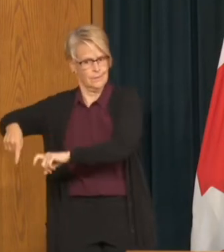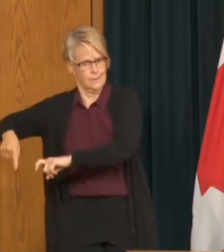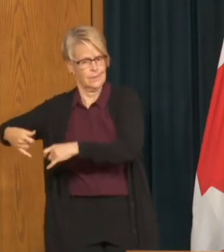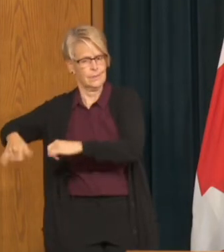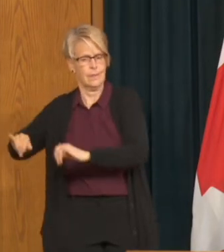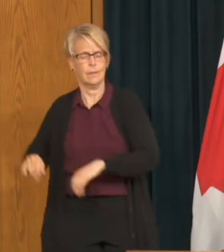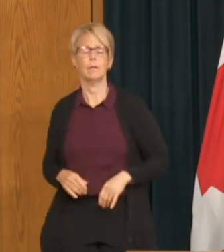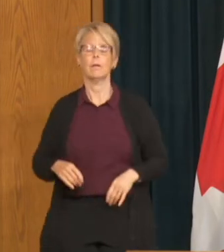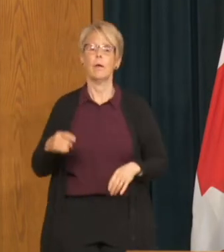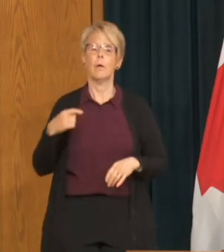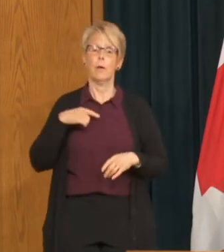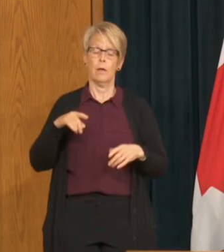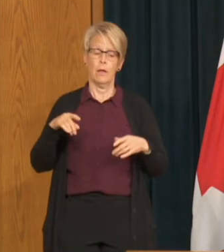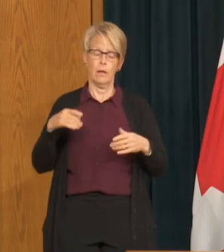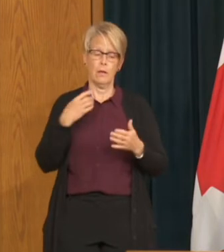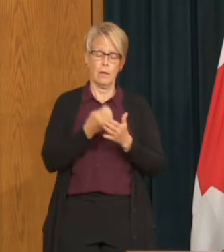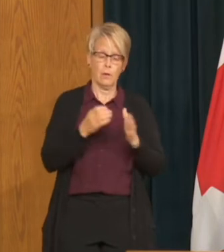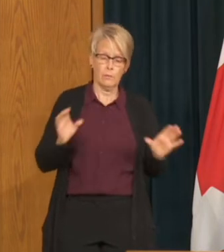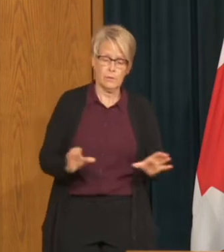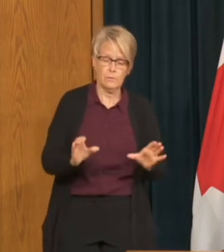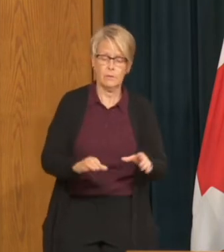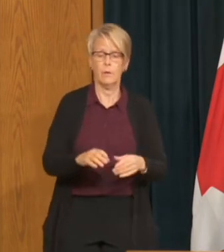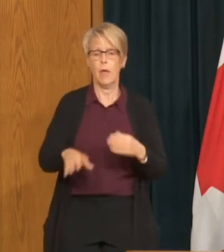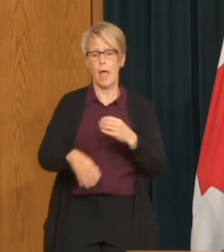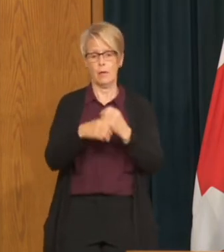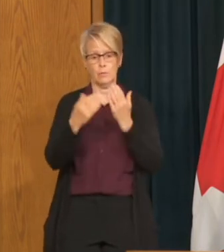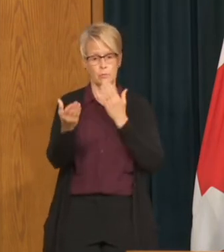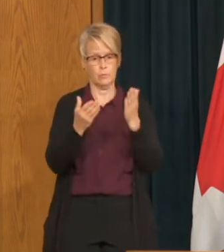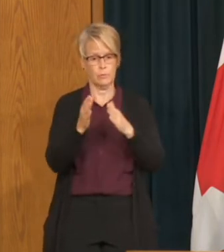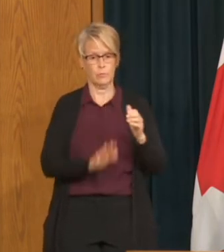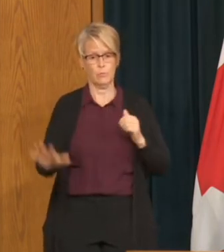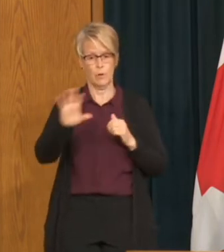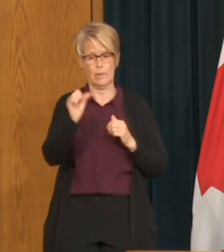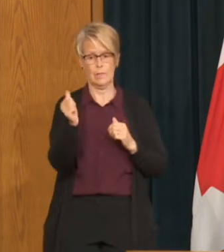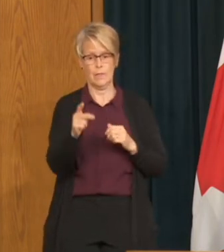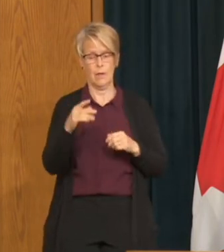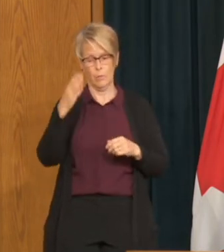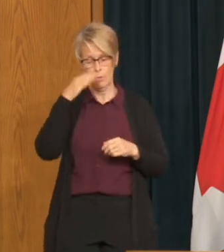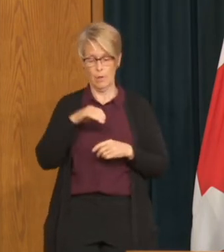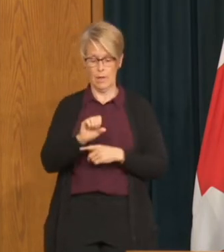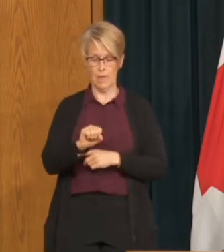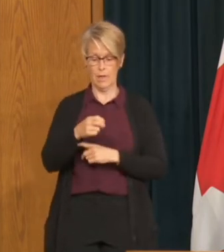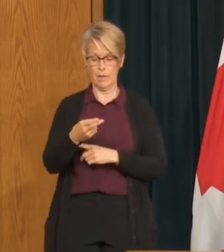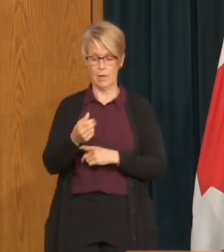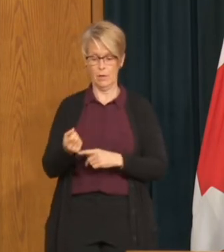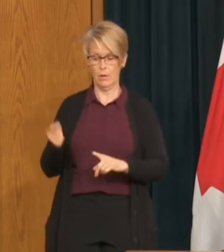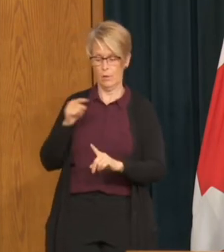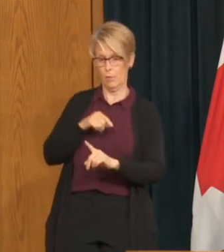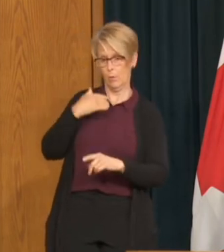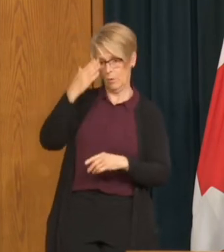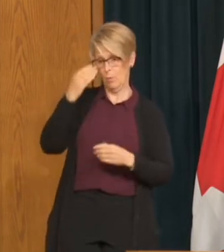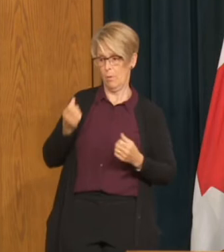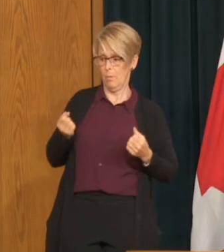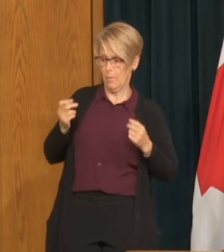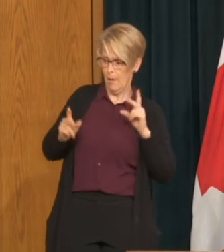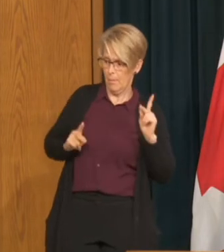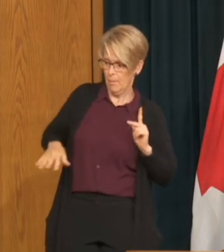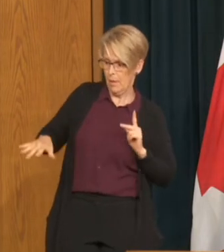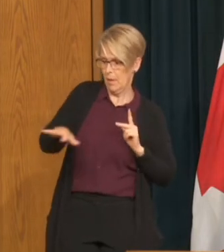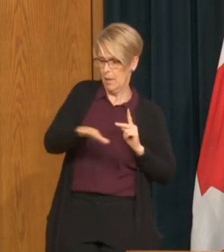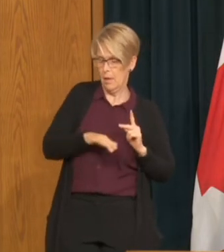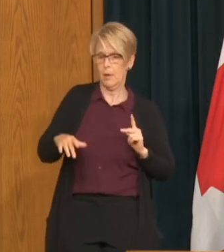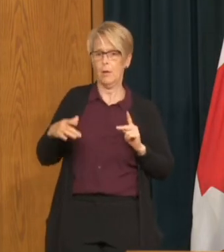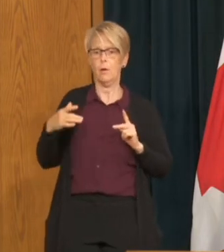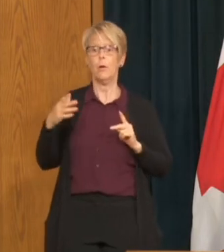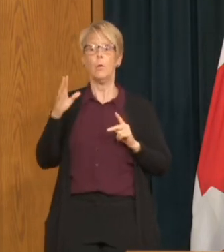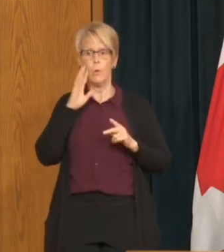and introducing additional services across the province, we know from the Saskatchewan Health Authority perspective the volumes of patients that we will see in our